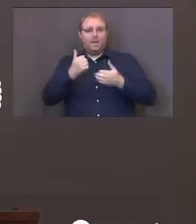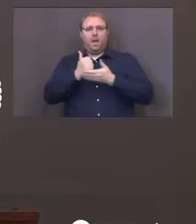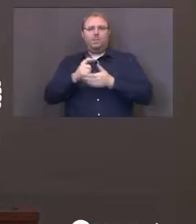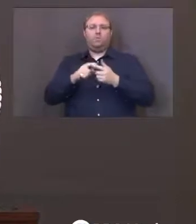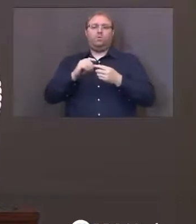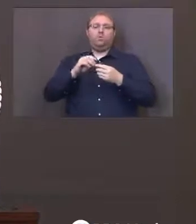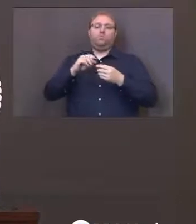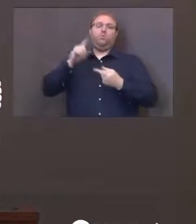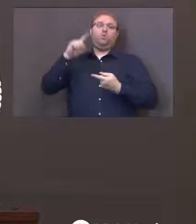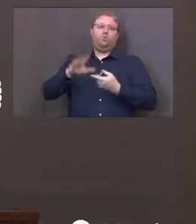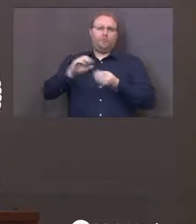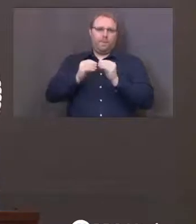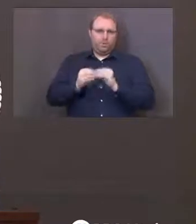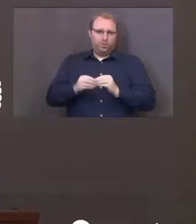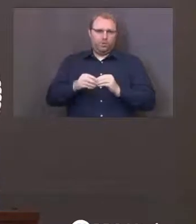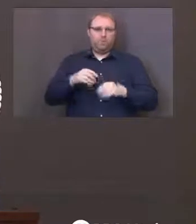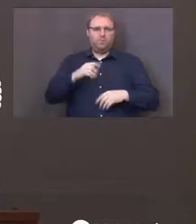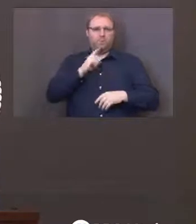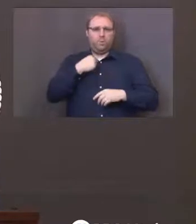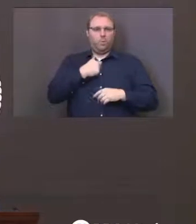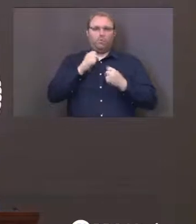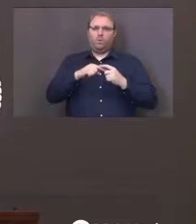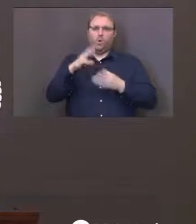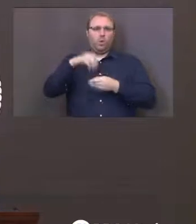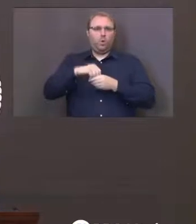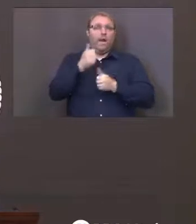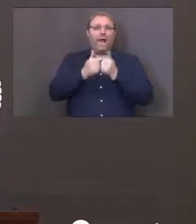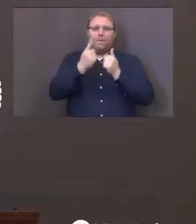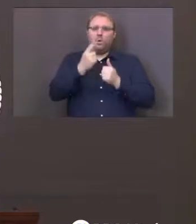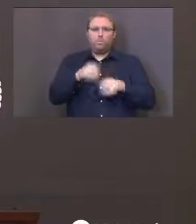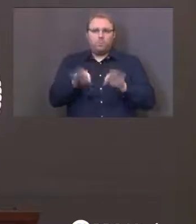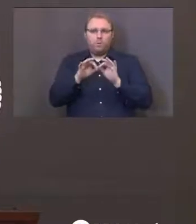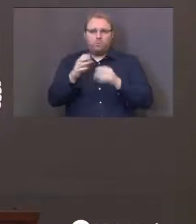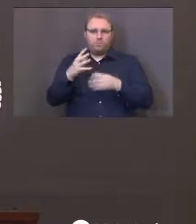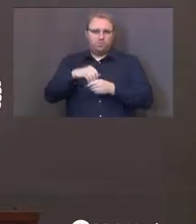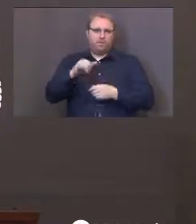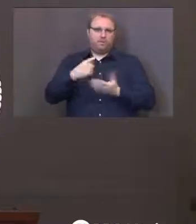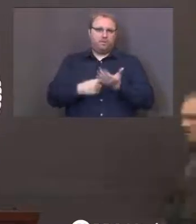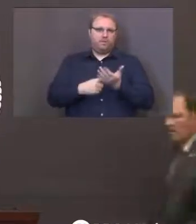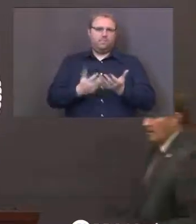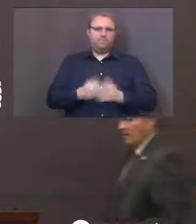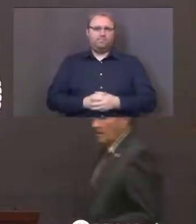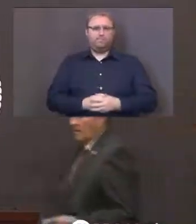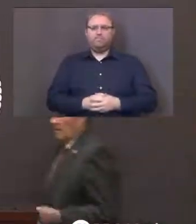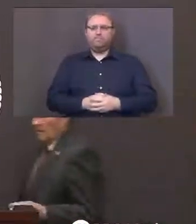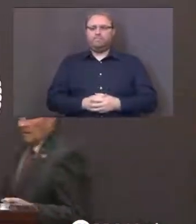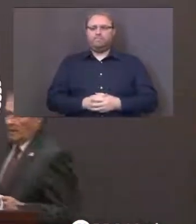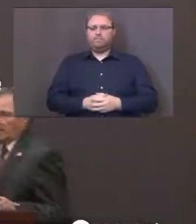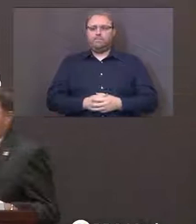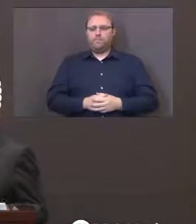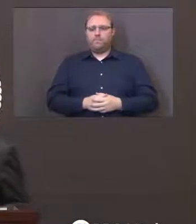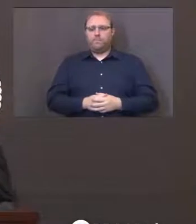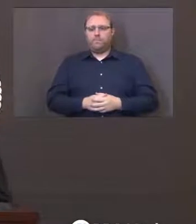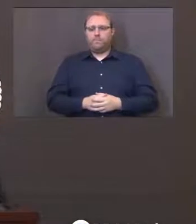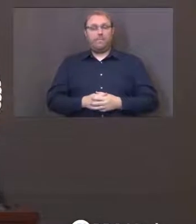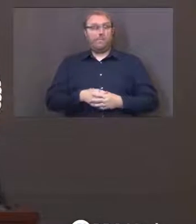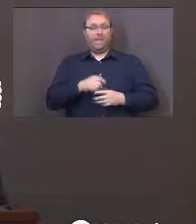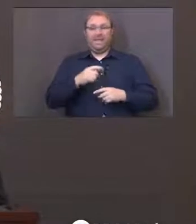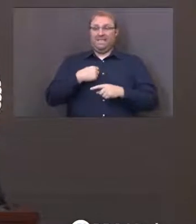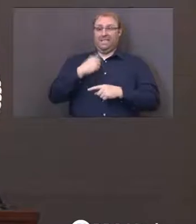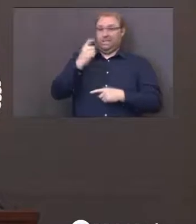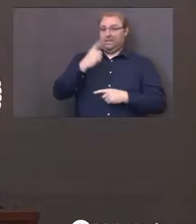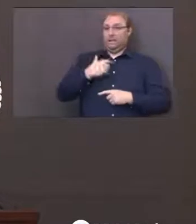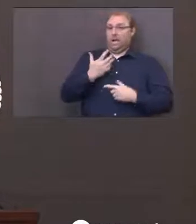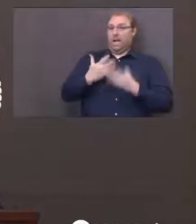drive those numbers. Everybody's included in that discussion. Okay, thank you. Let me just add, too,